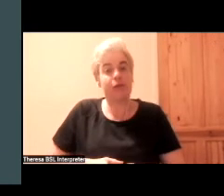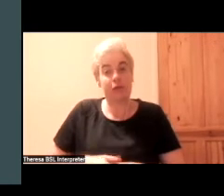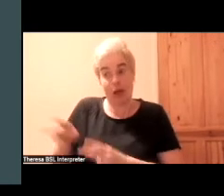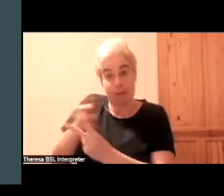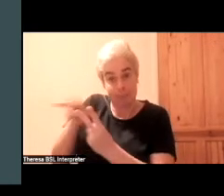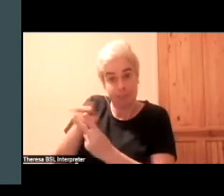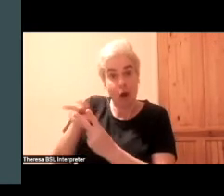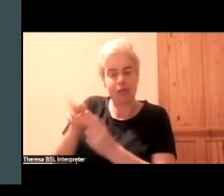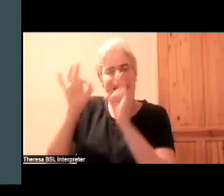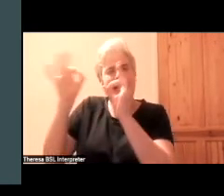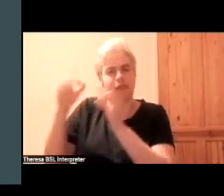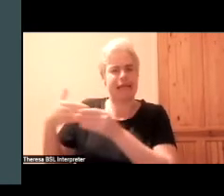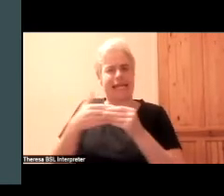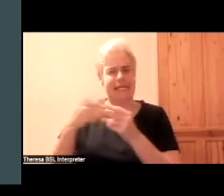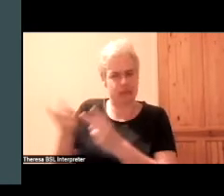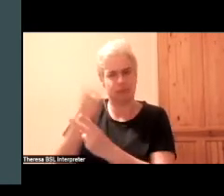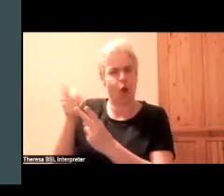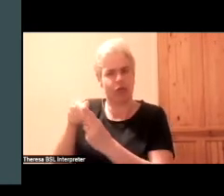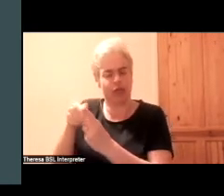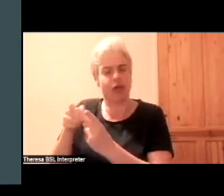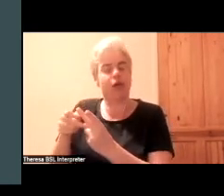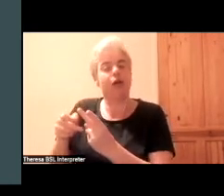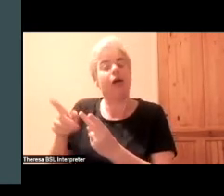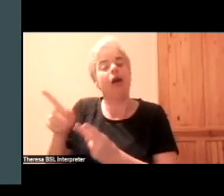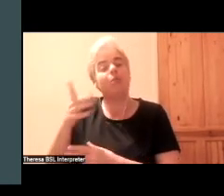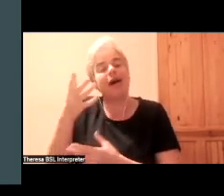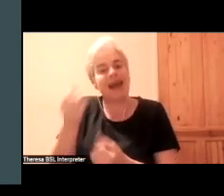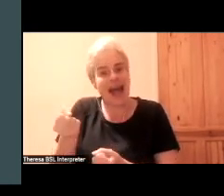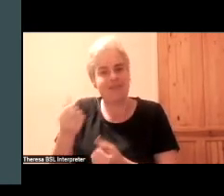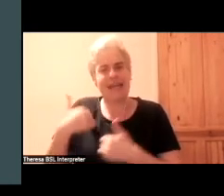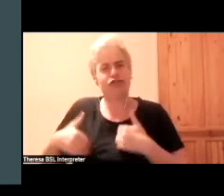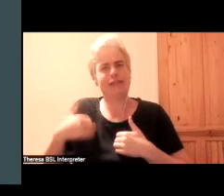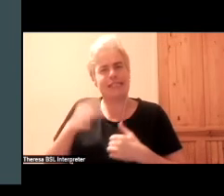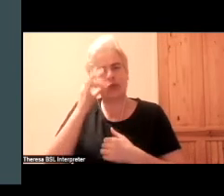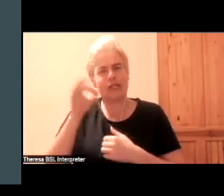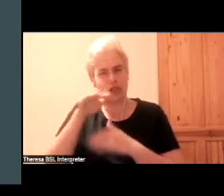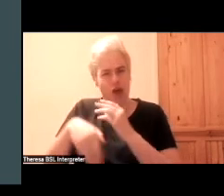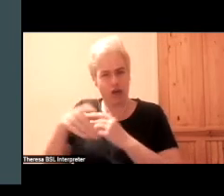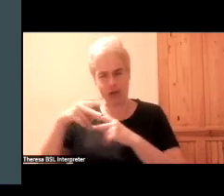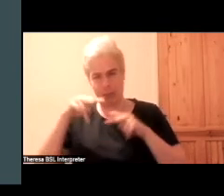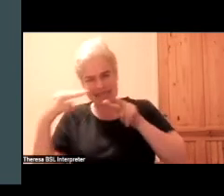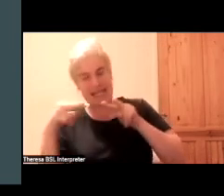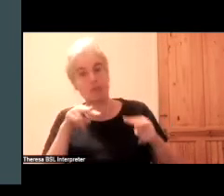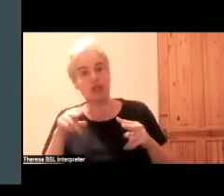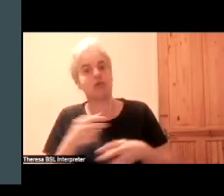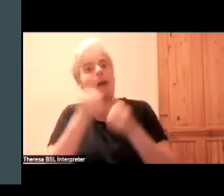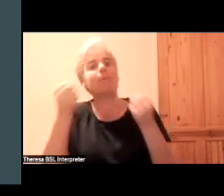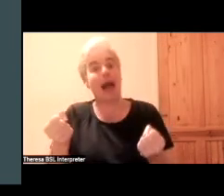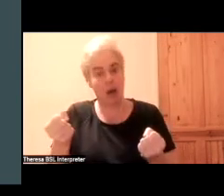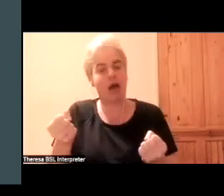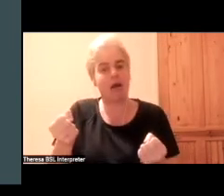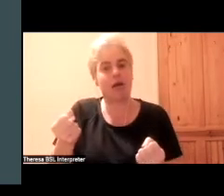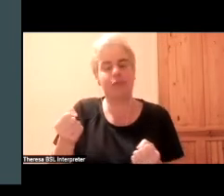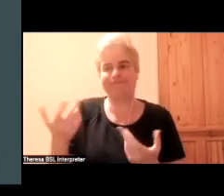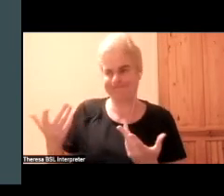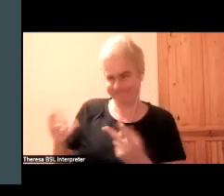both excellent leaders. But there is an interesting question around perception and power of